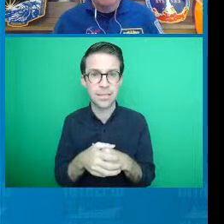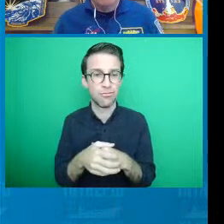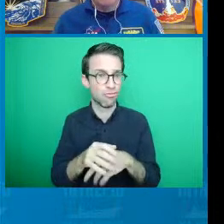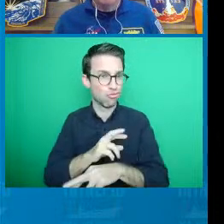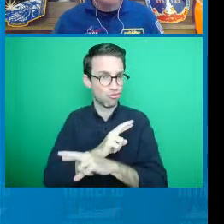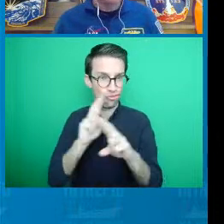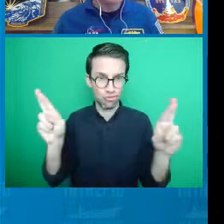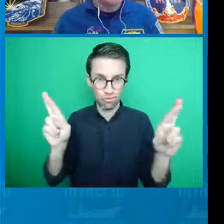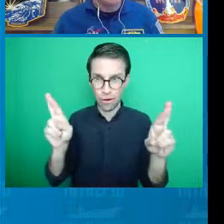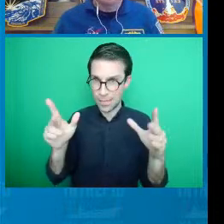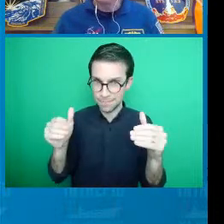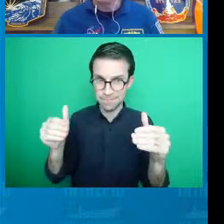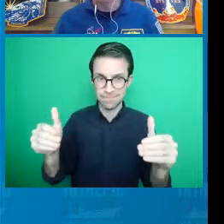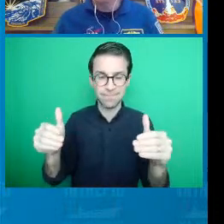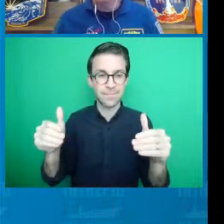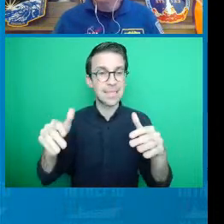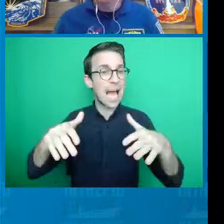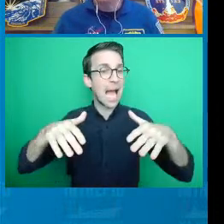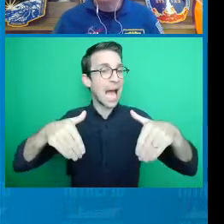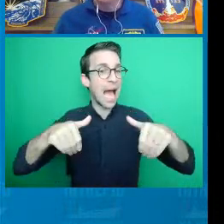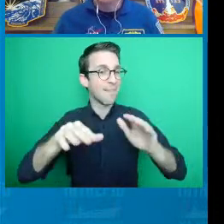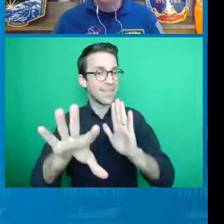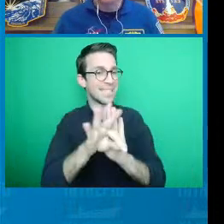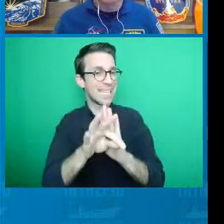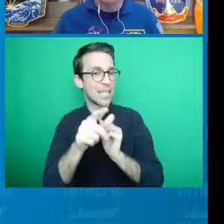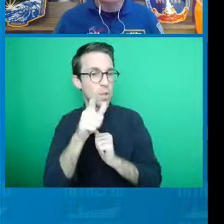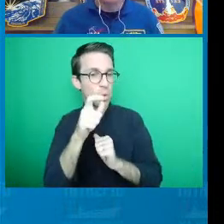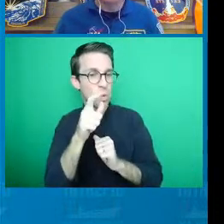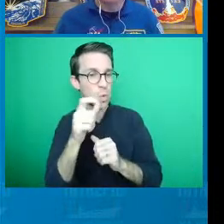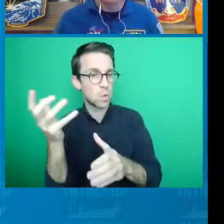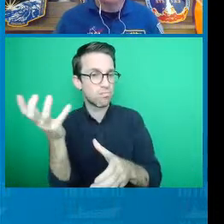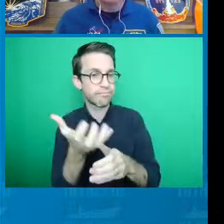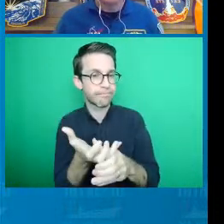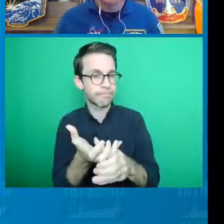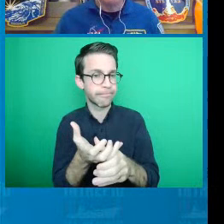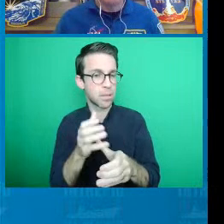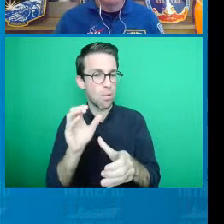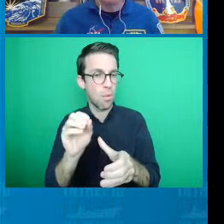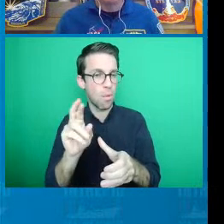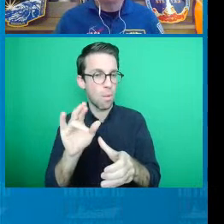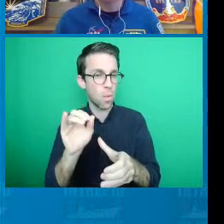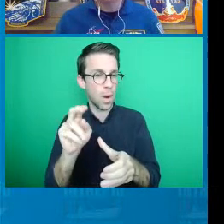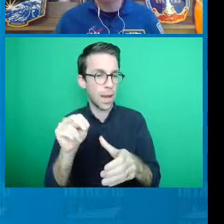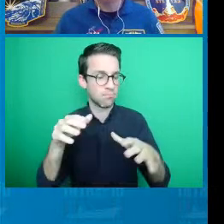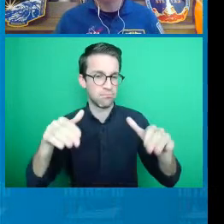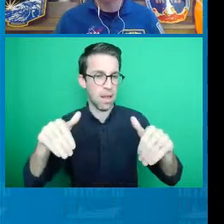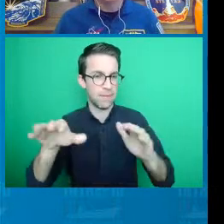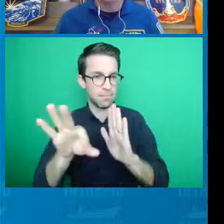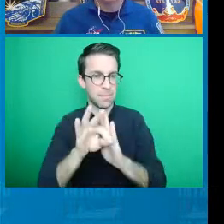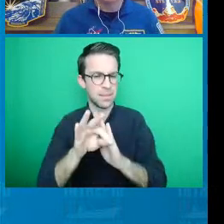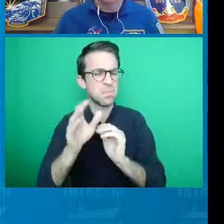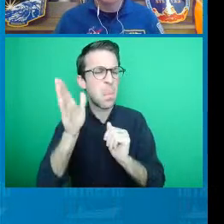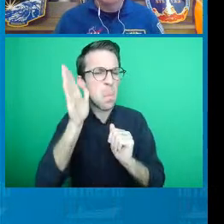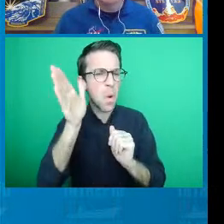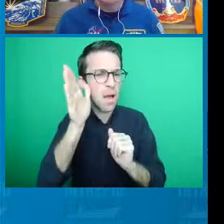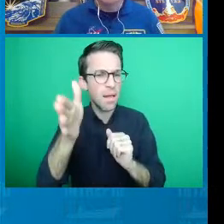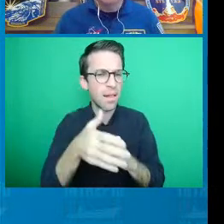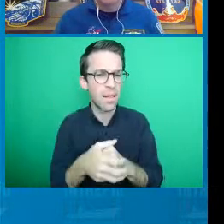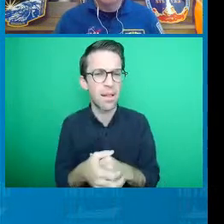have not selected the crew for any of the Orion missions yet, but those days are coming. Once we get a